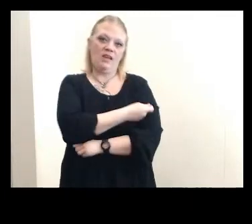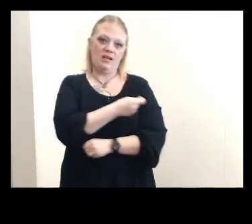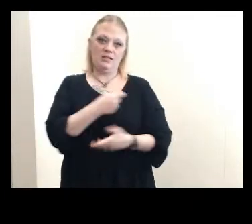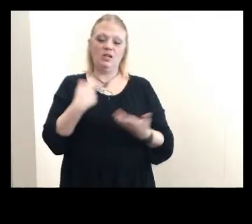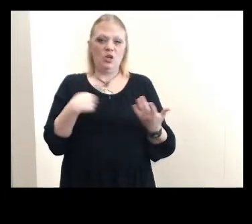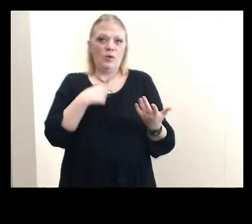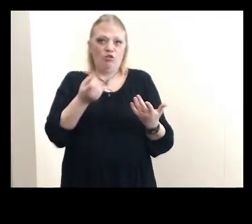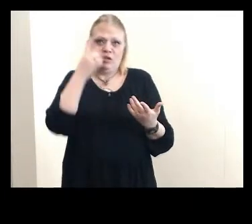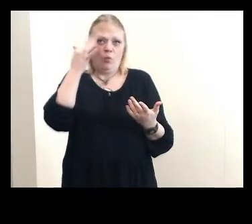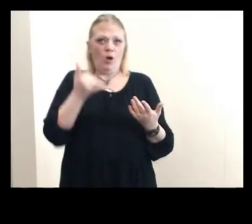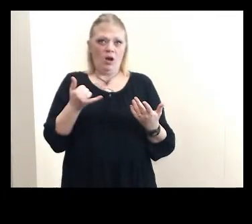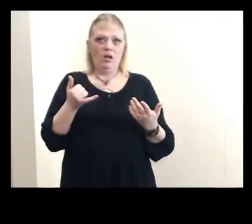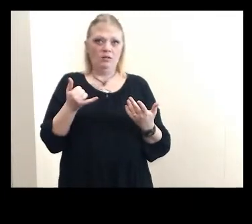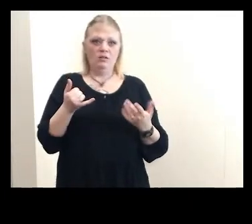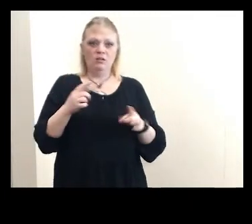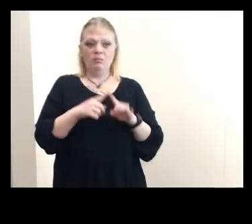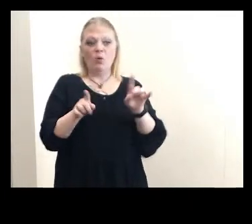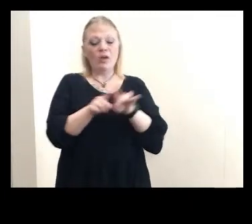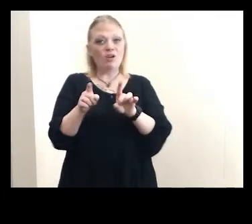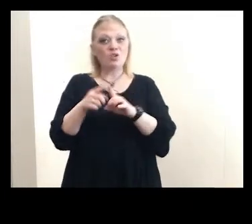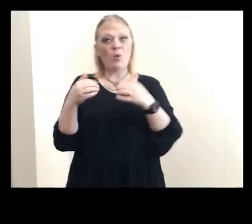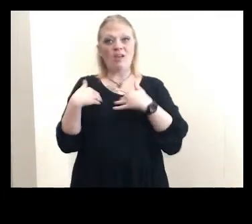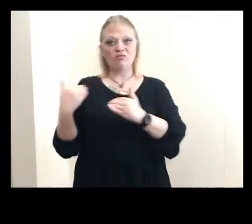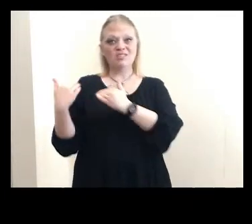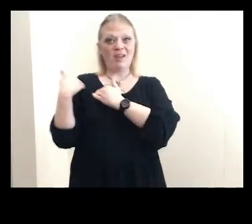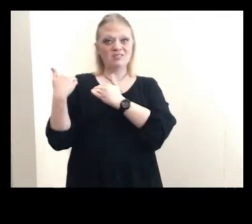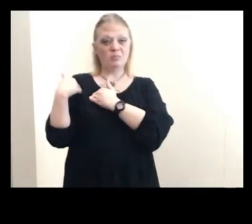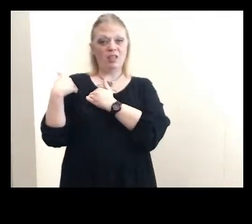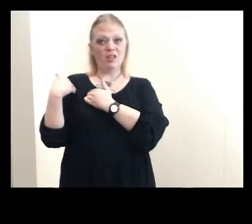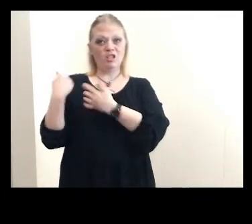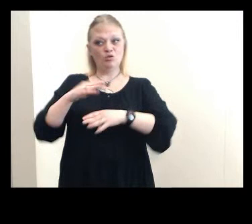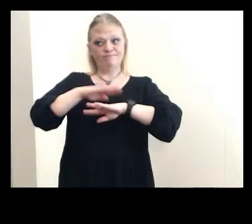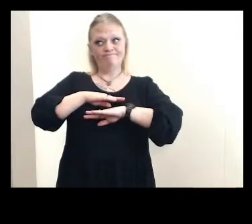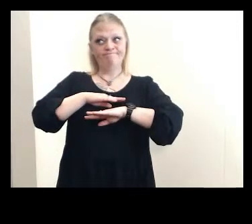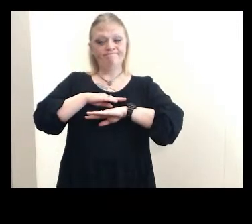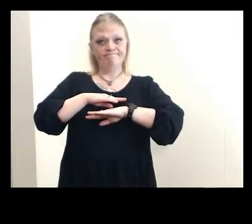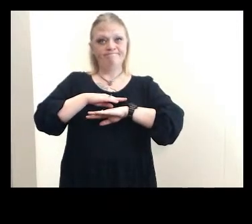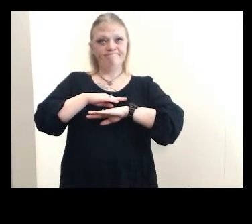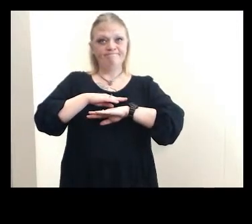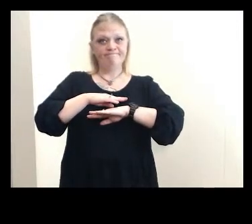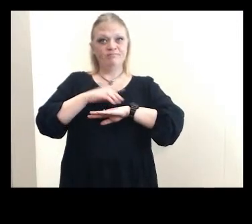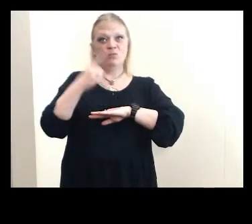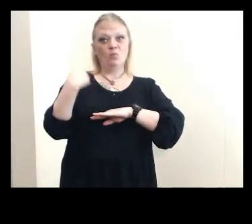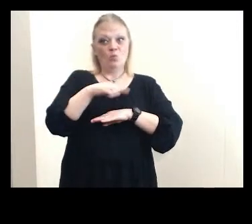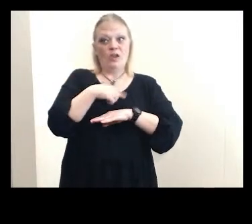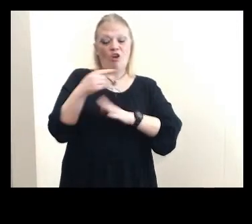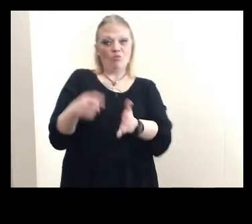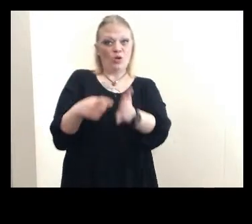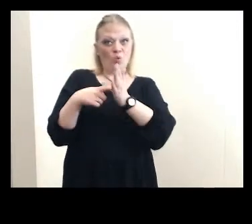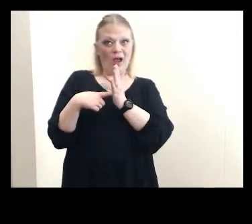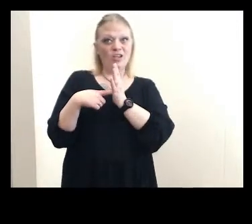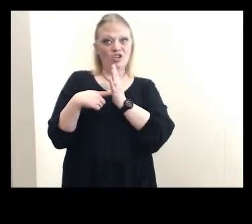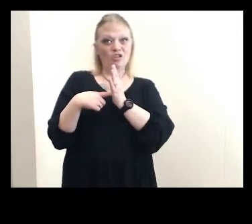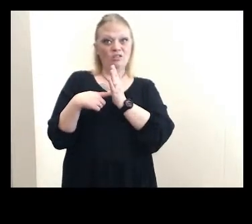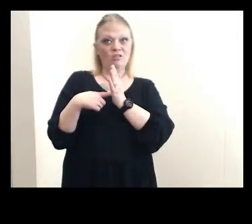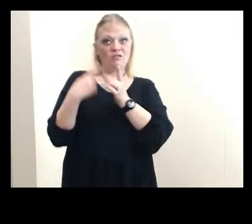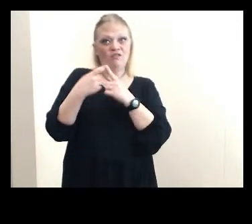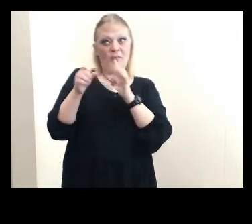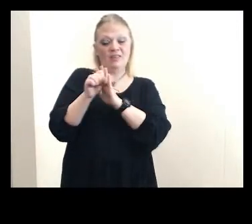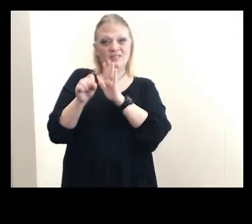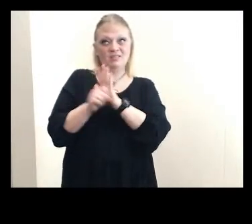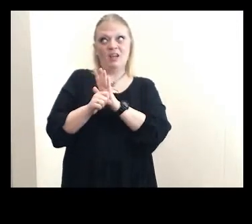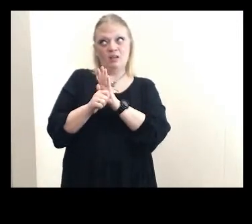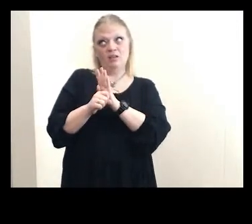We understand why, but we also have a responsibility to meet the obligations that we have from New York State and to truly get done those